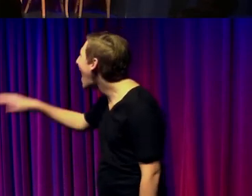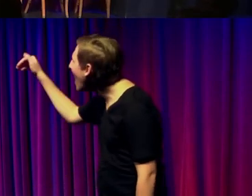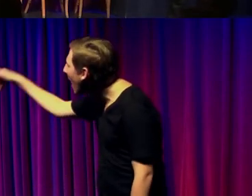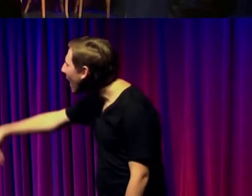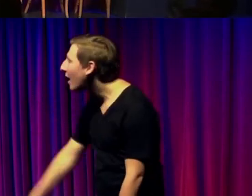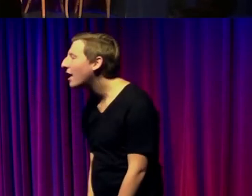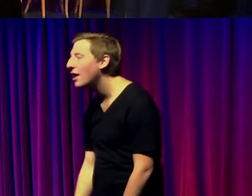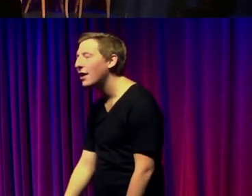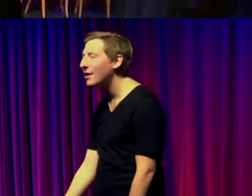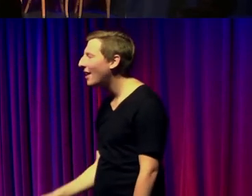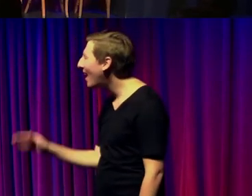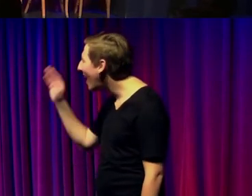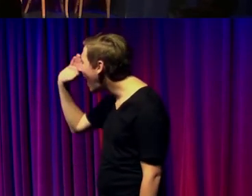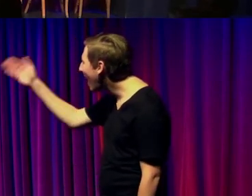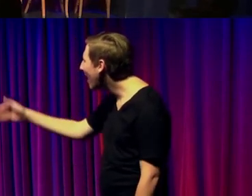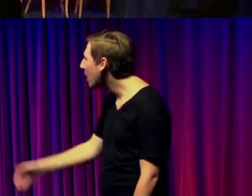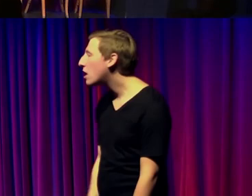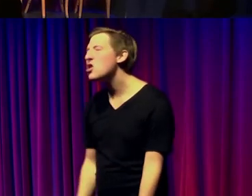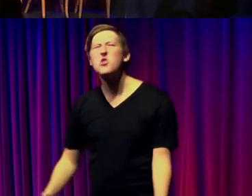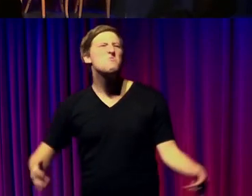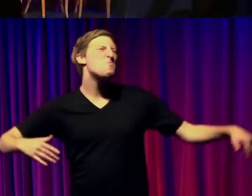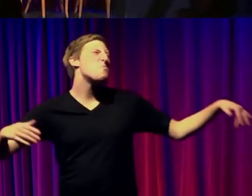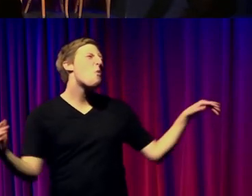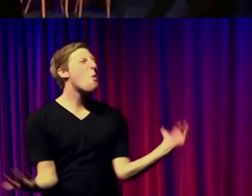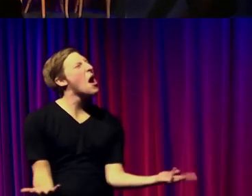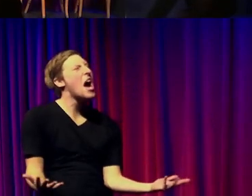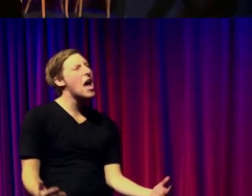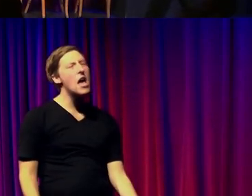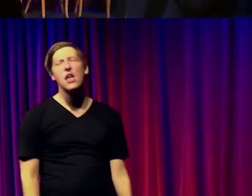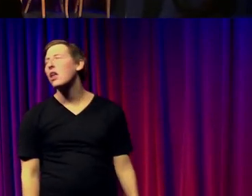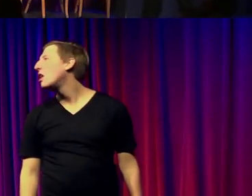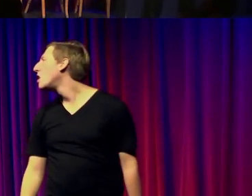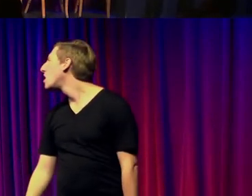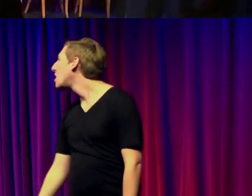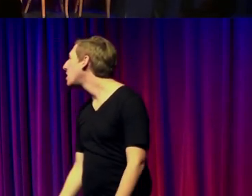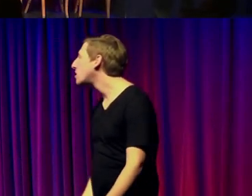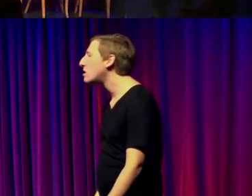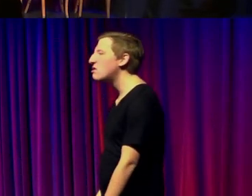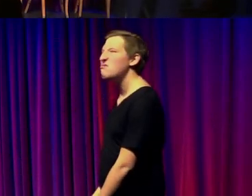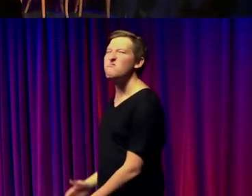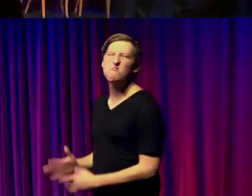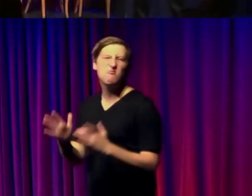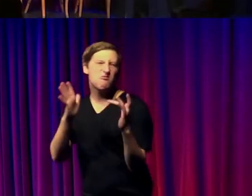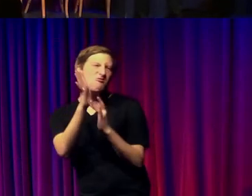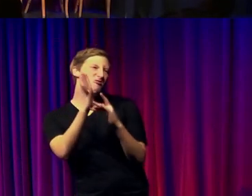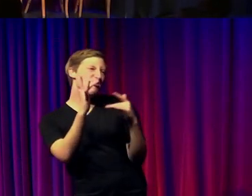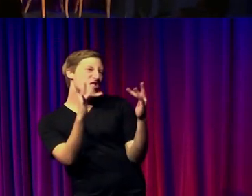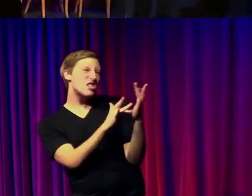Hey! What? Hey! Jesus